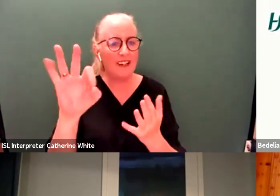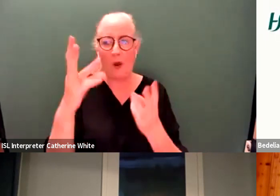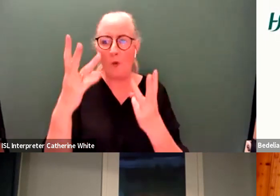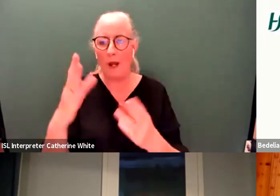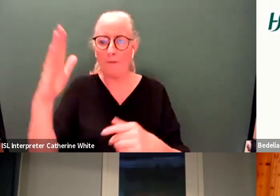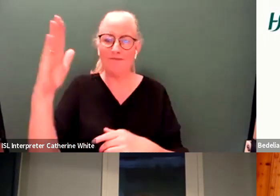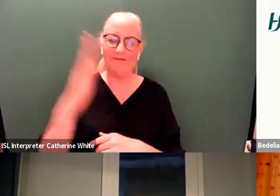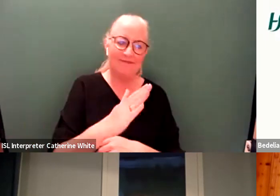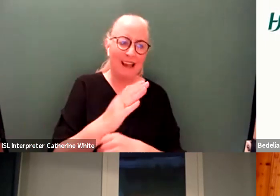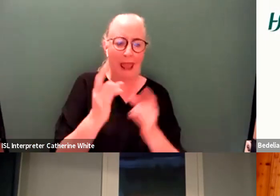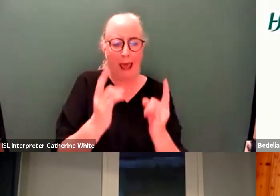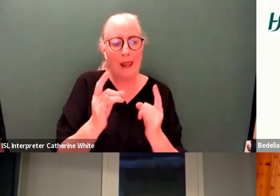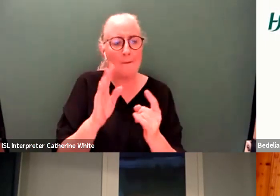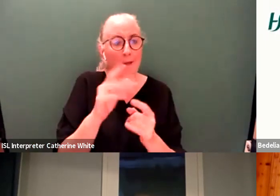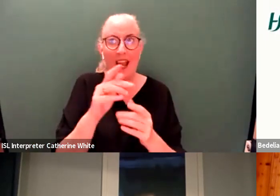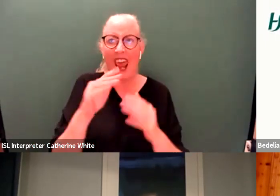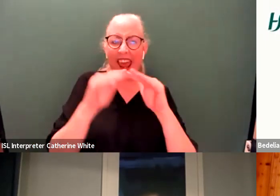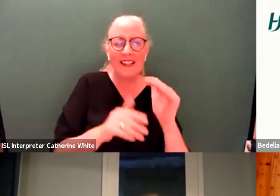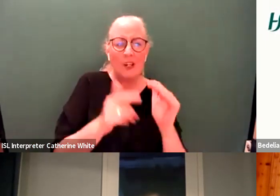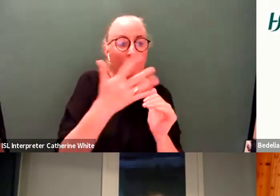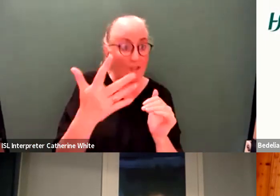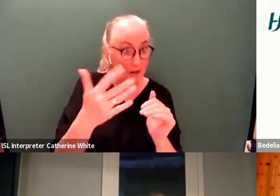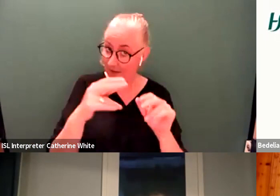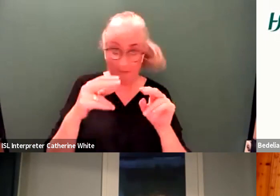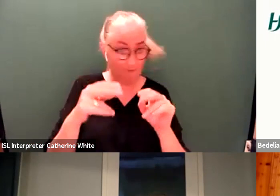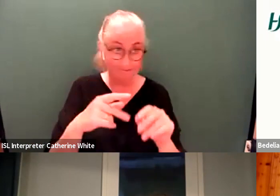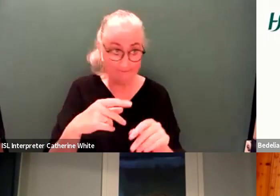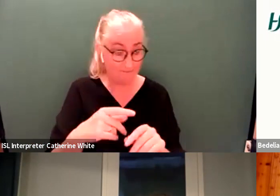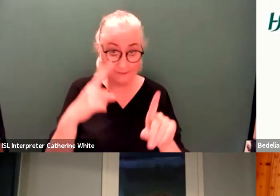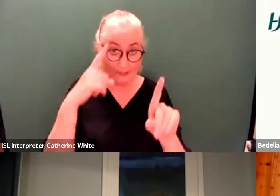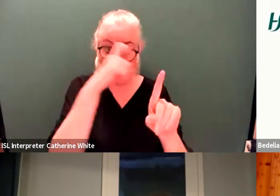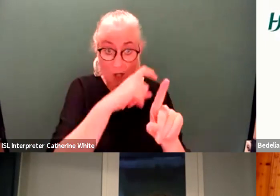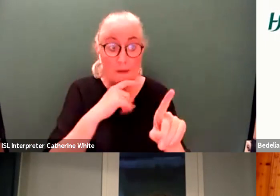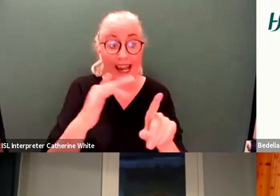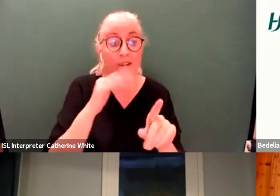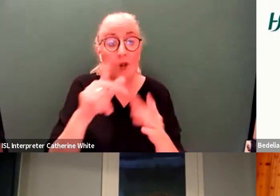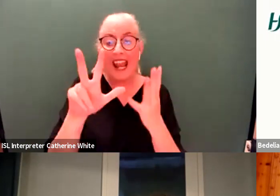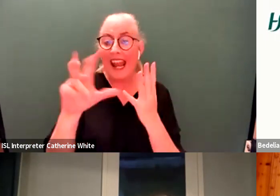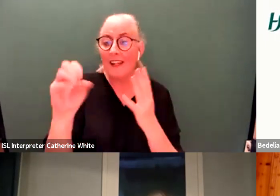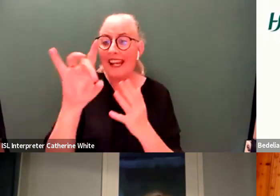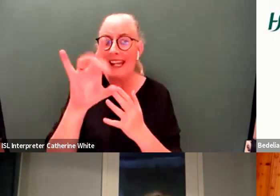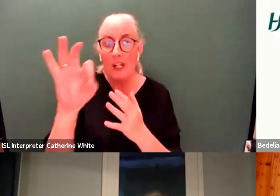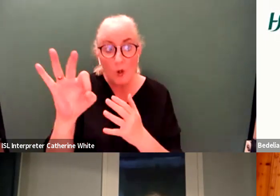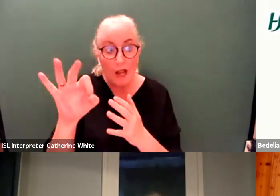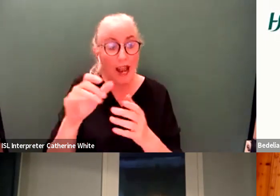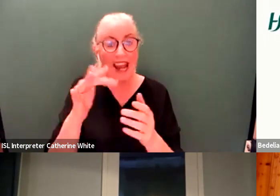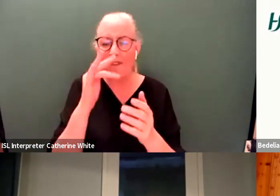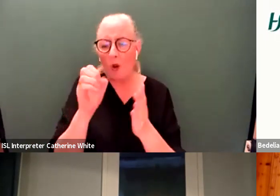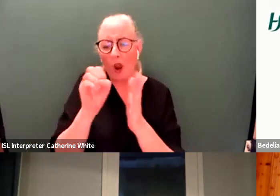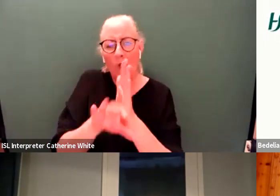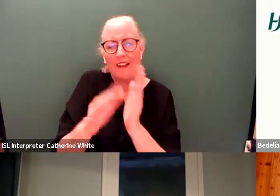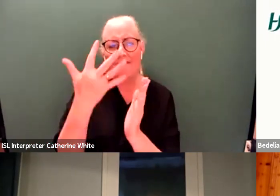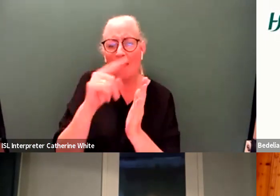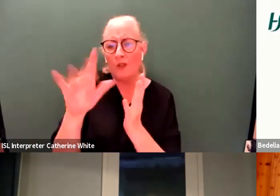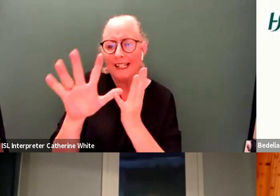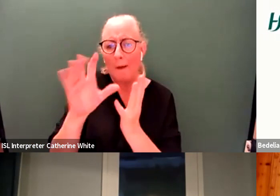a healthy BMI of less than 25 would be really difficult. And if you're 80 kilos, to lose 5 to 10%, that would look